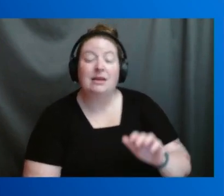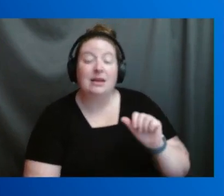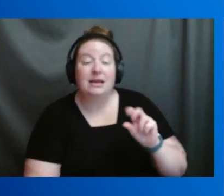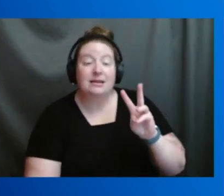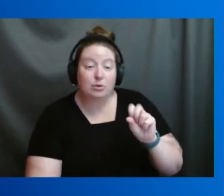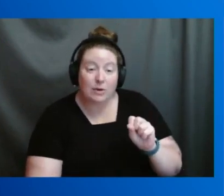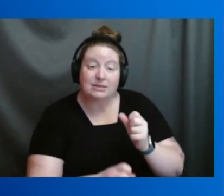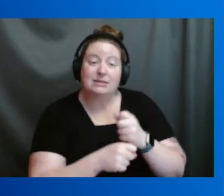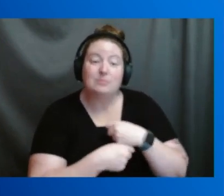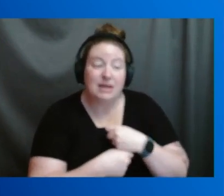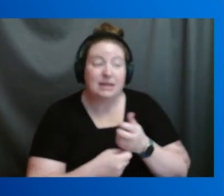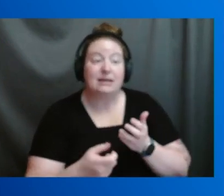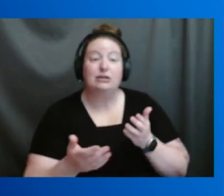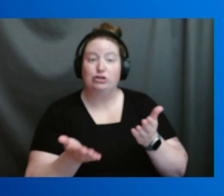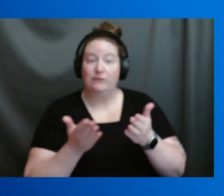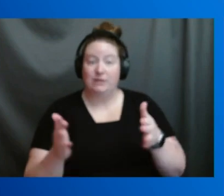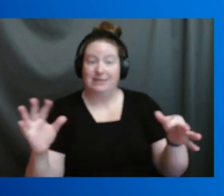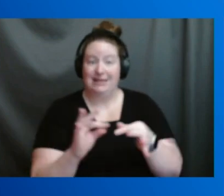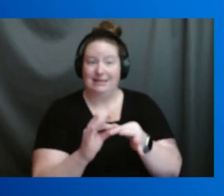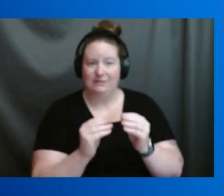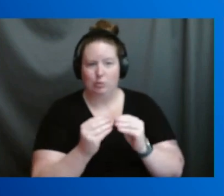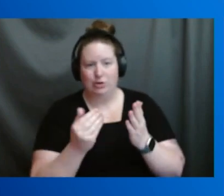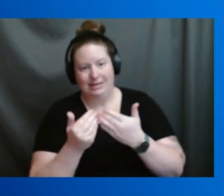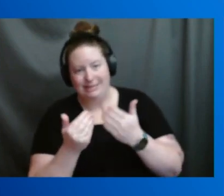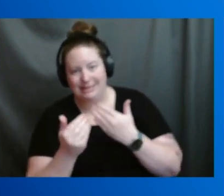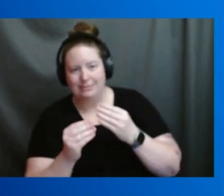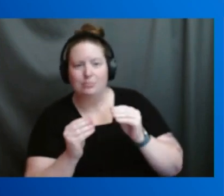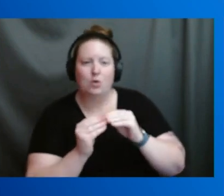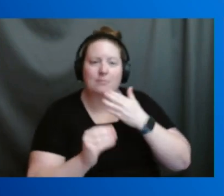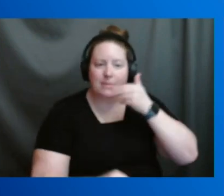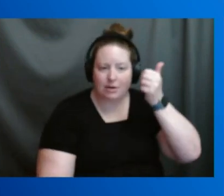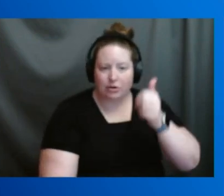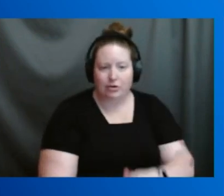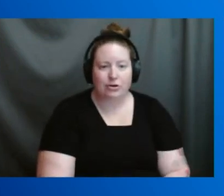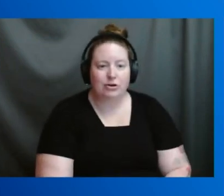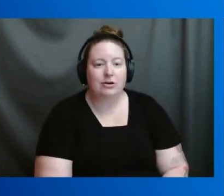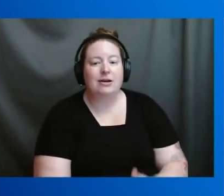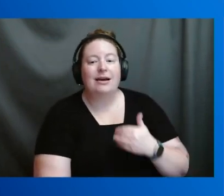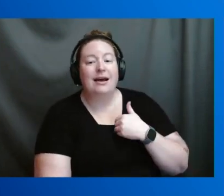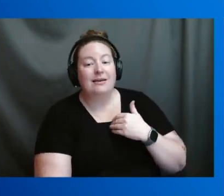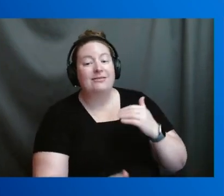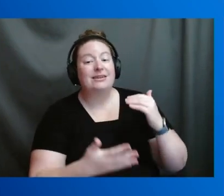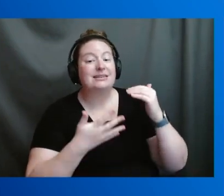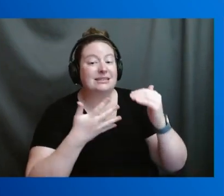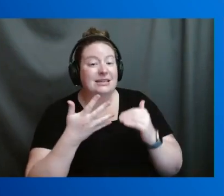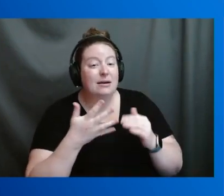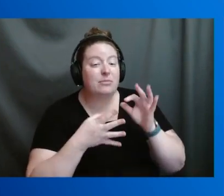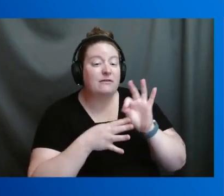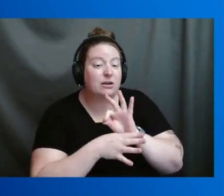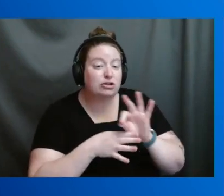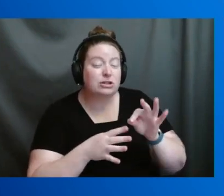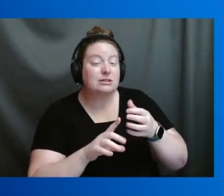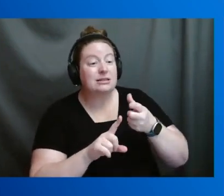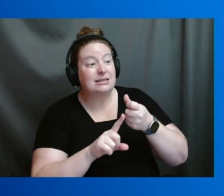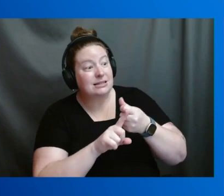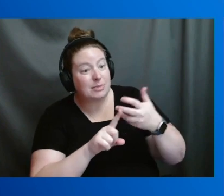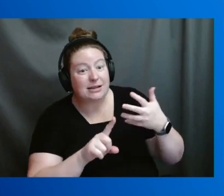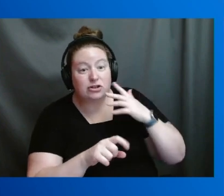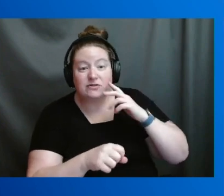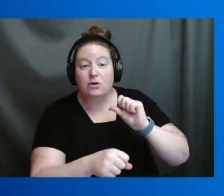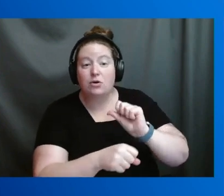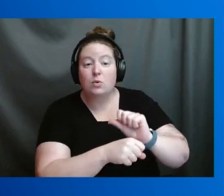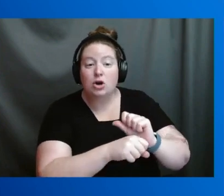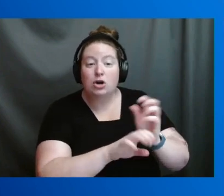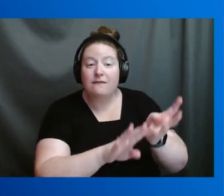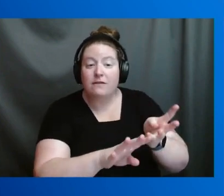better, right? We have had situations where the two step functions expansions for the selection of workflow endpoints that they had is a great